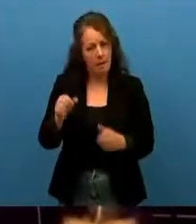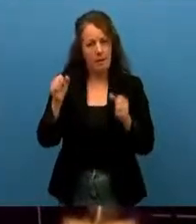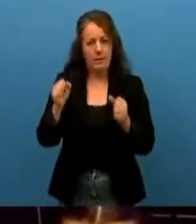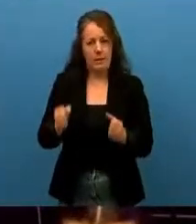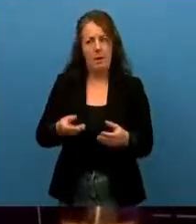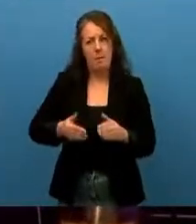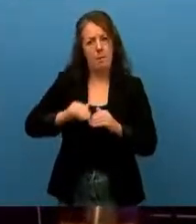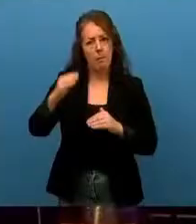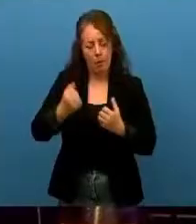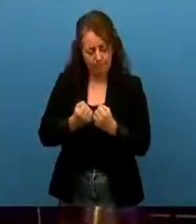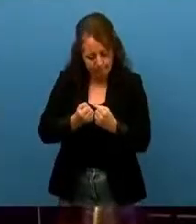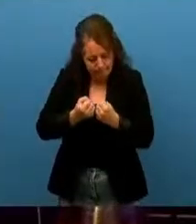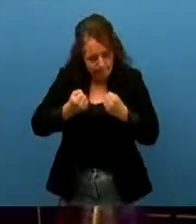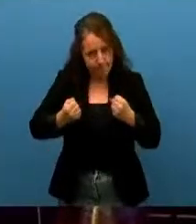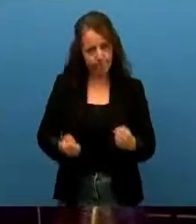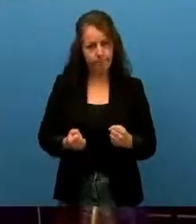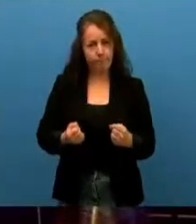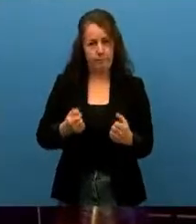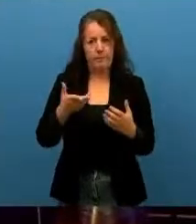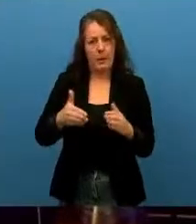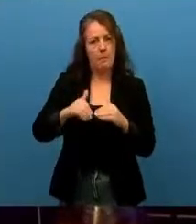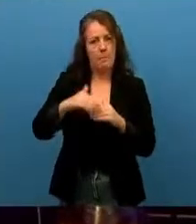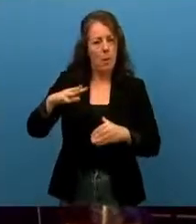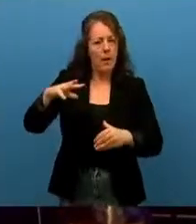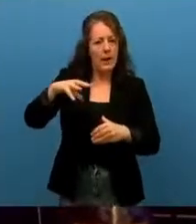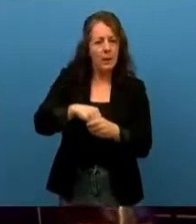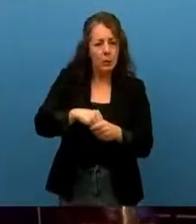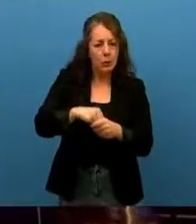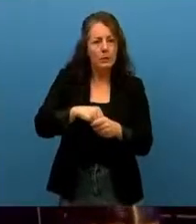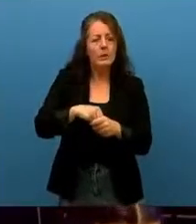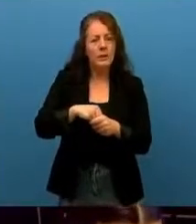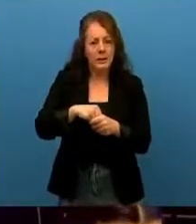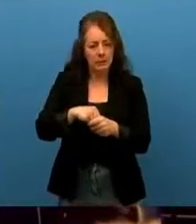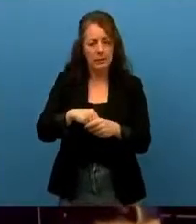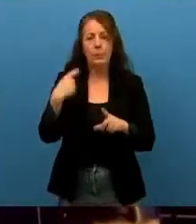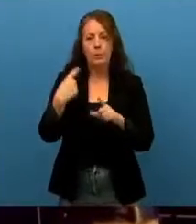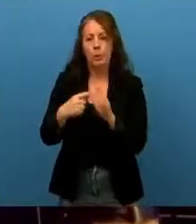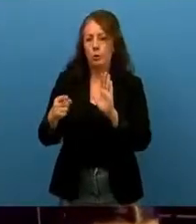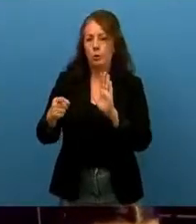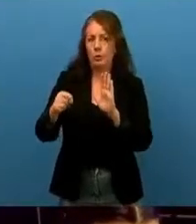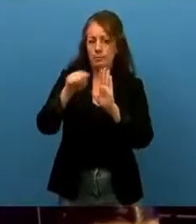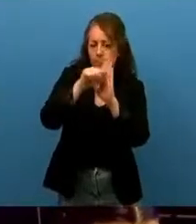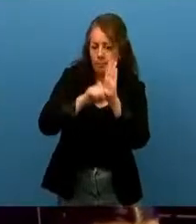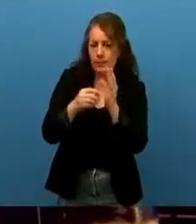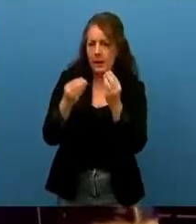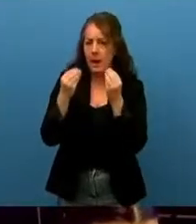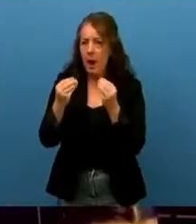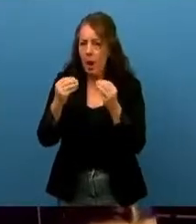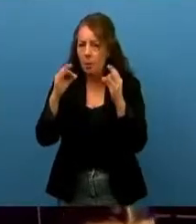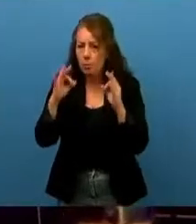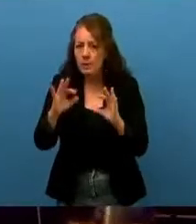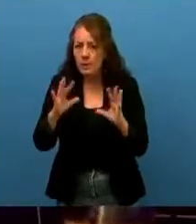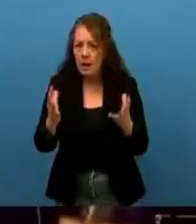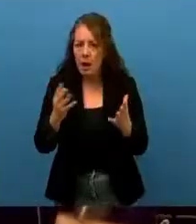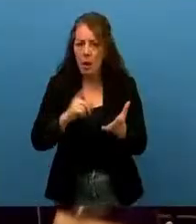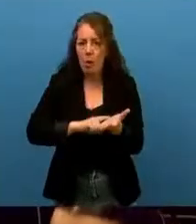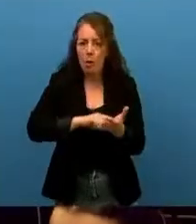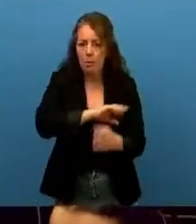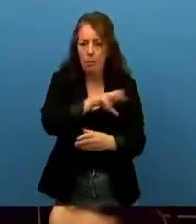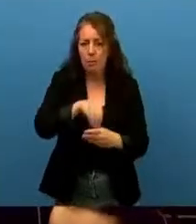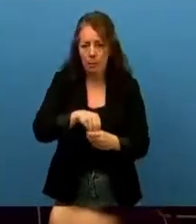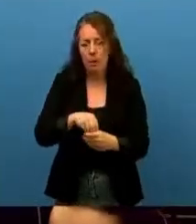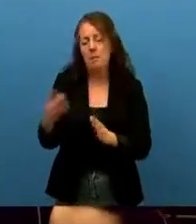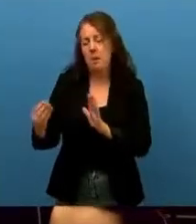tackle aspects such as participation principles and modalities. I'd like to thank